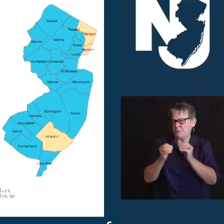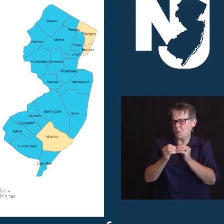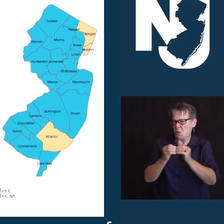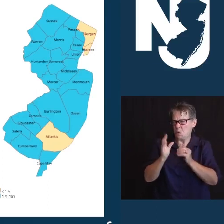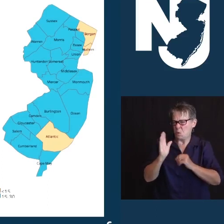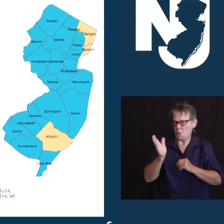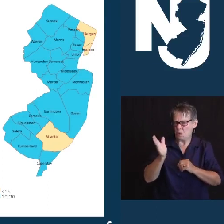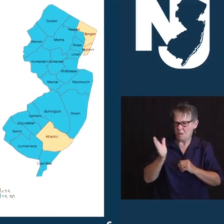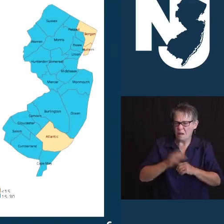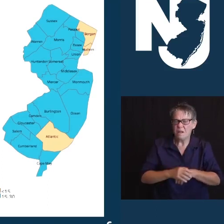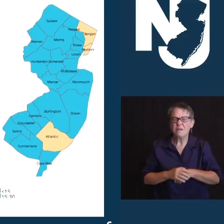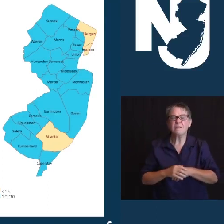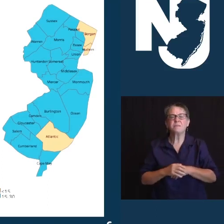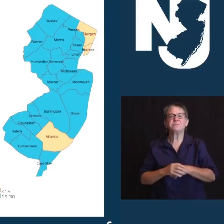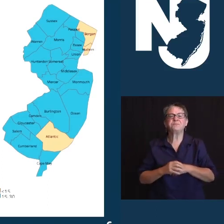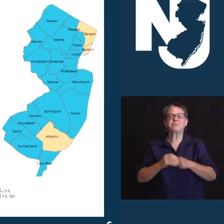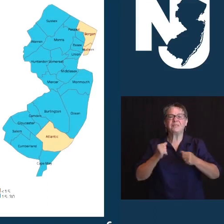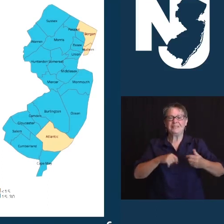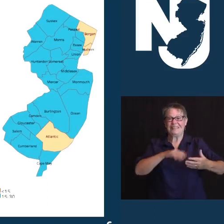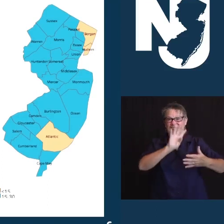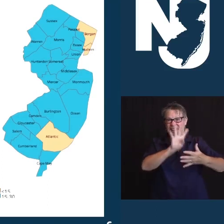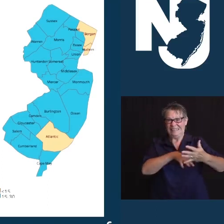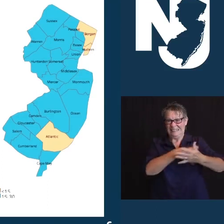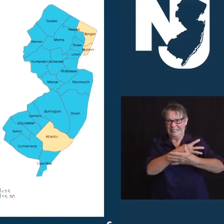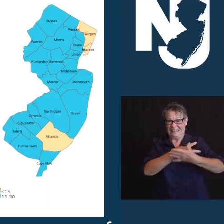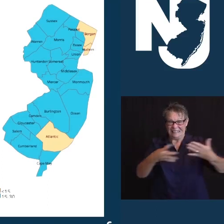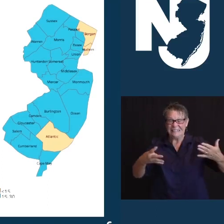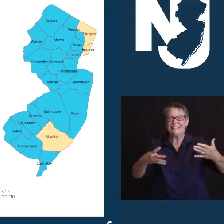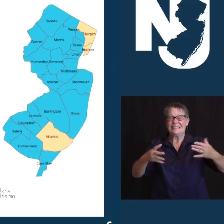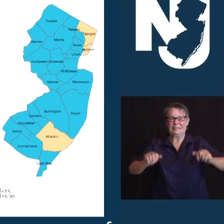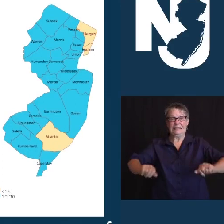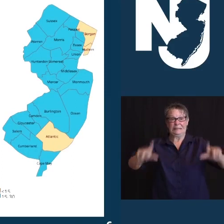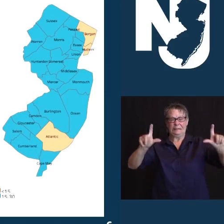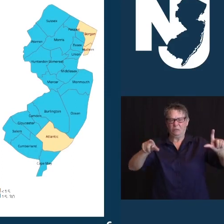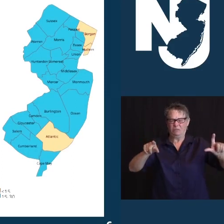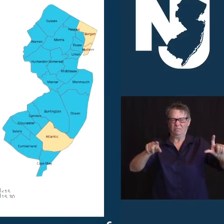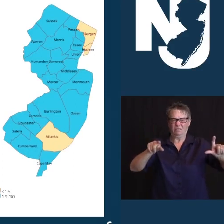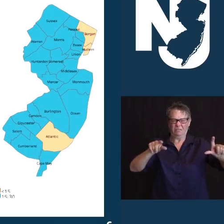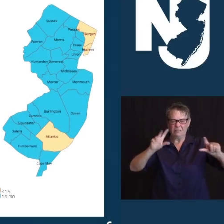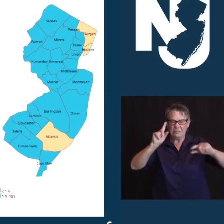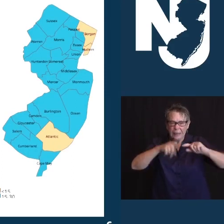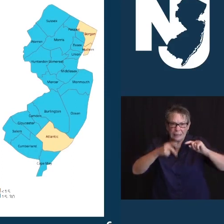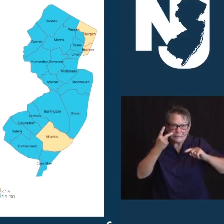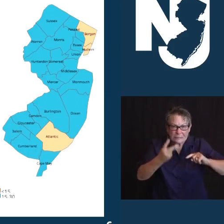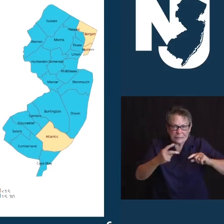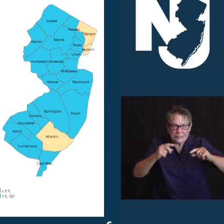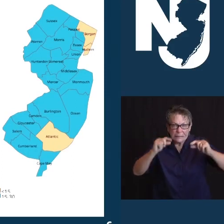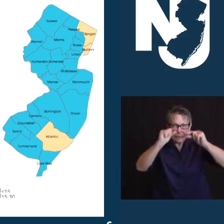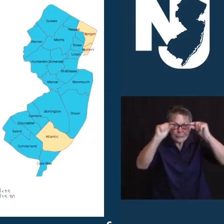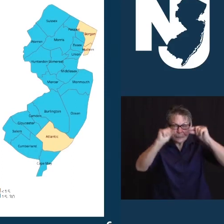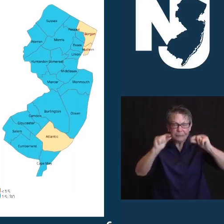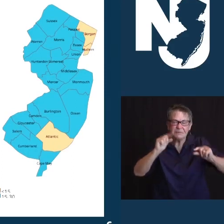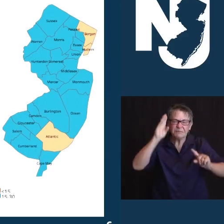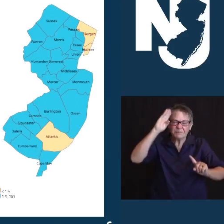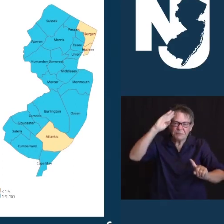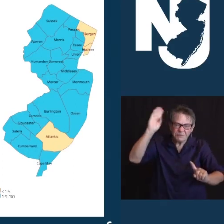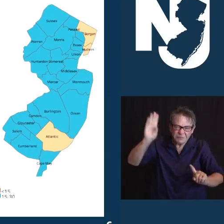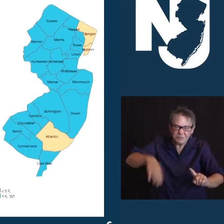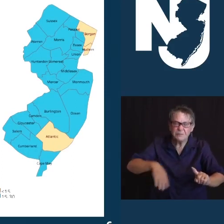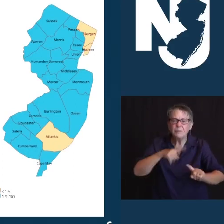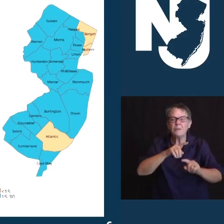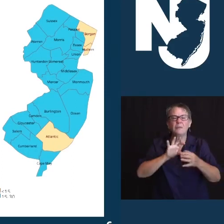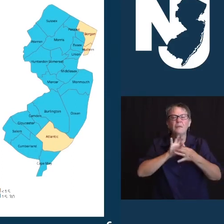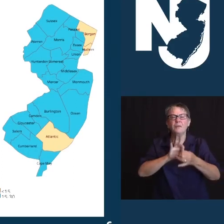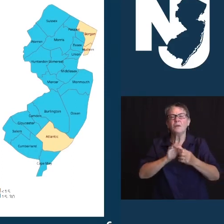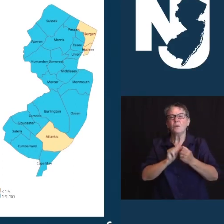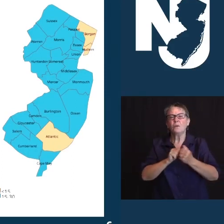Judy. We continue to build our community contact tracing corps. This week we added